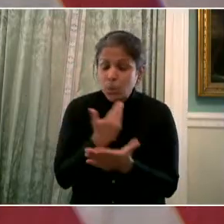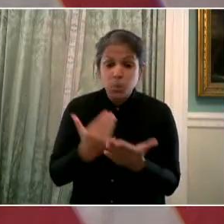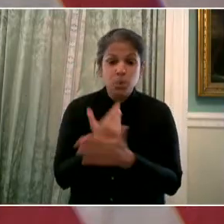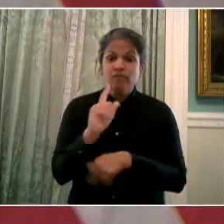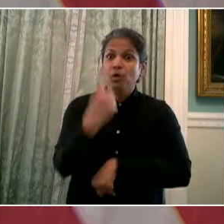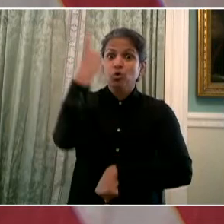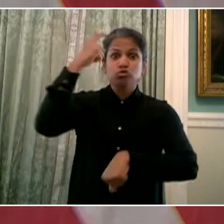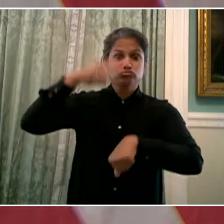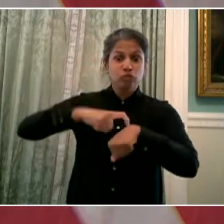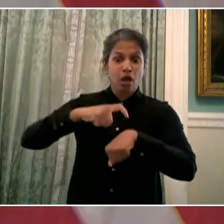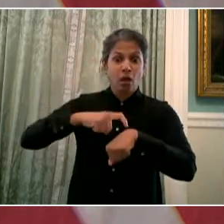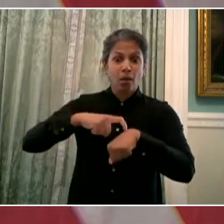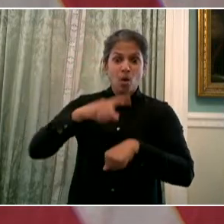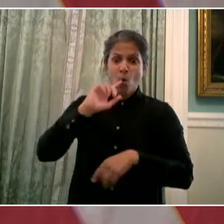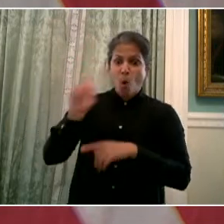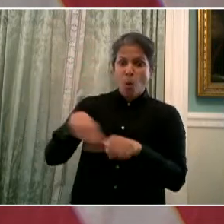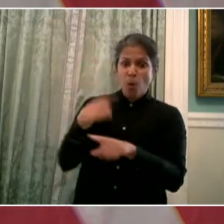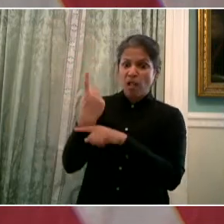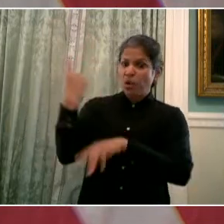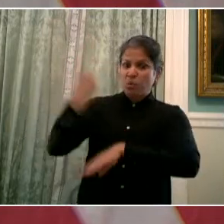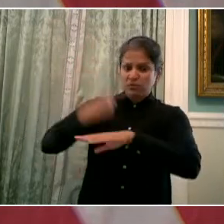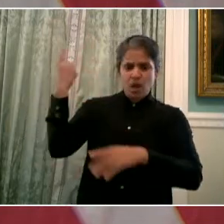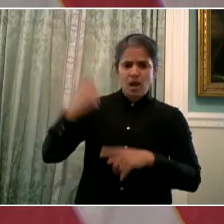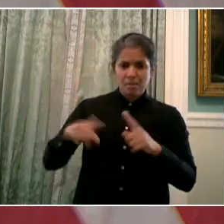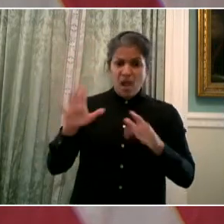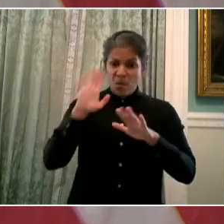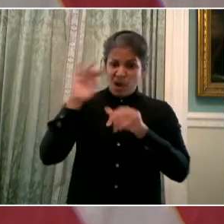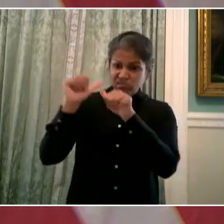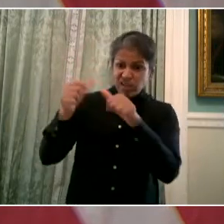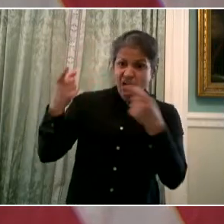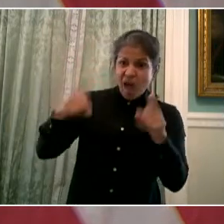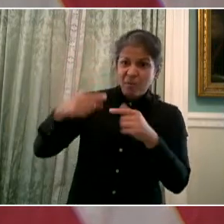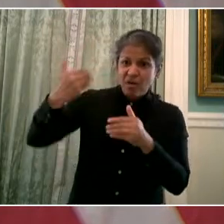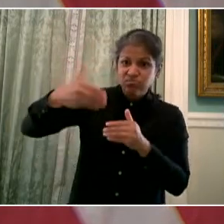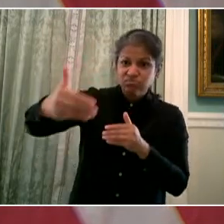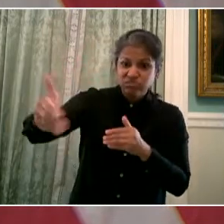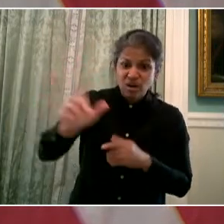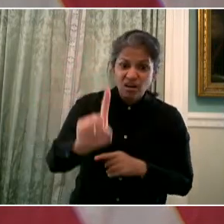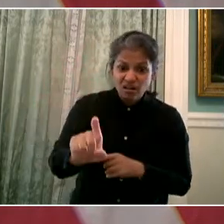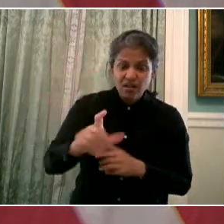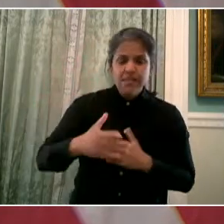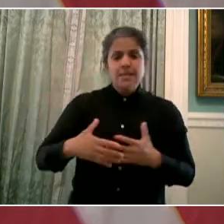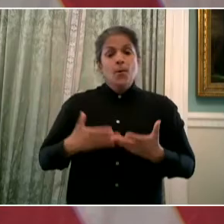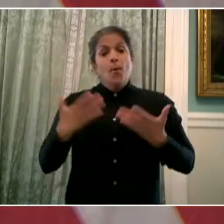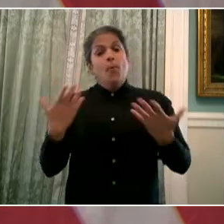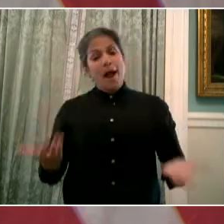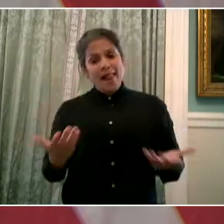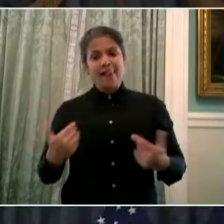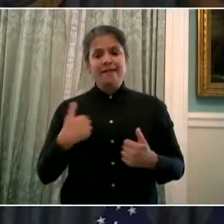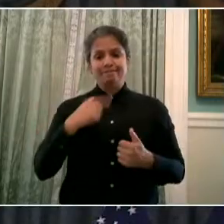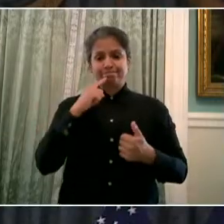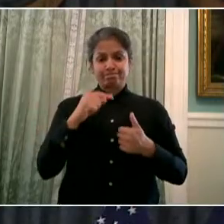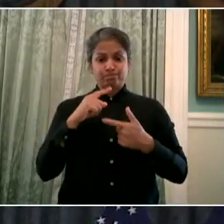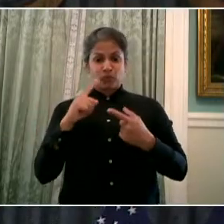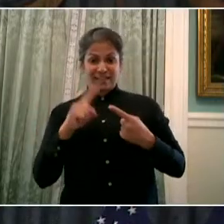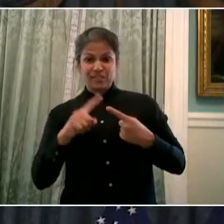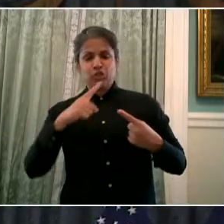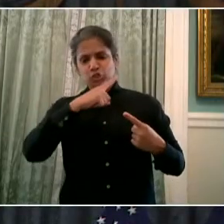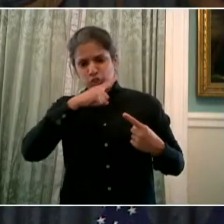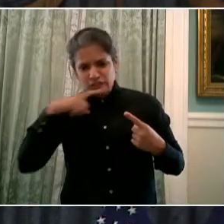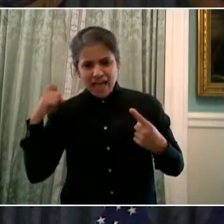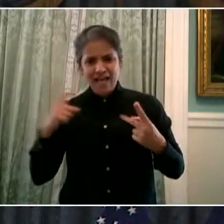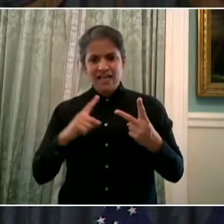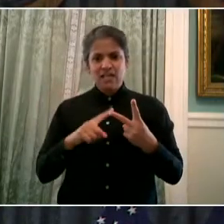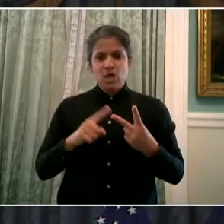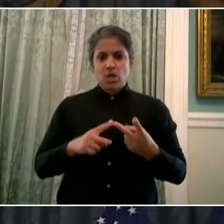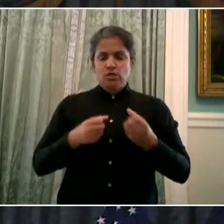is accelerating the conditions like drought that exacerbate wildfires, Right. yes. You know, for many New Yorkers, we hear about the